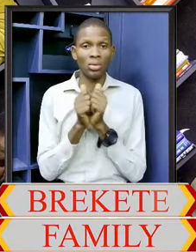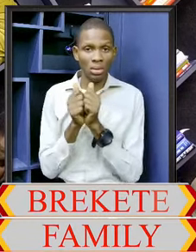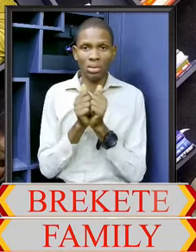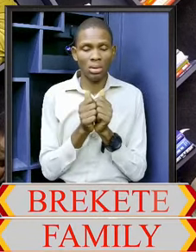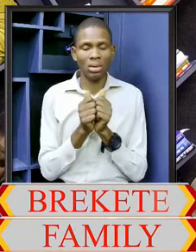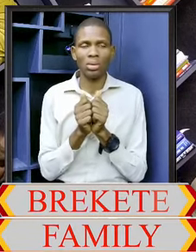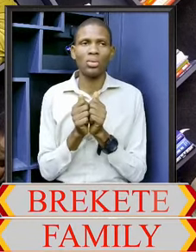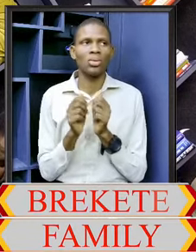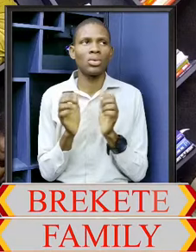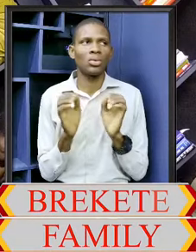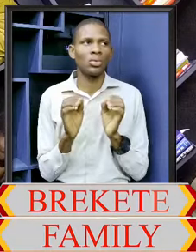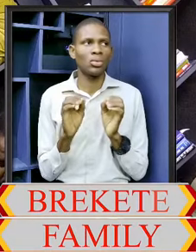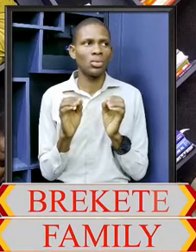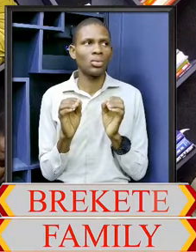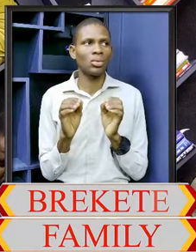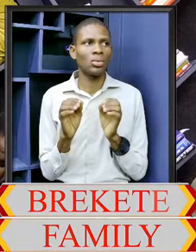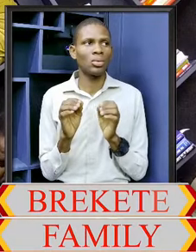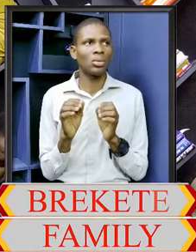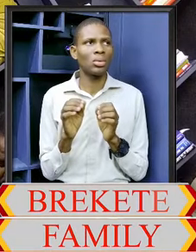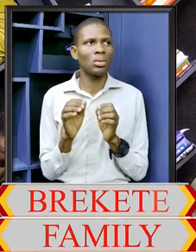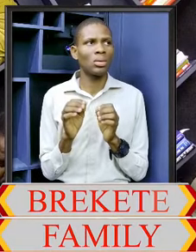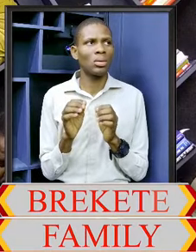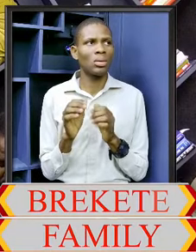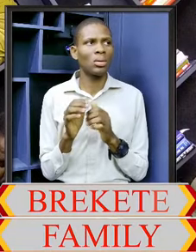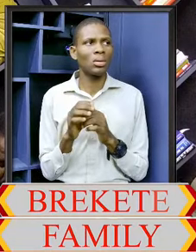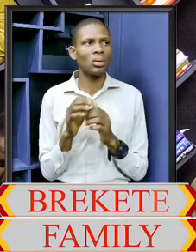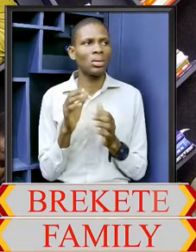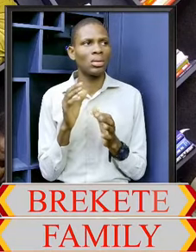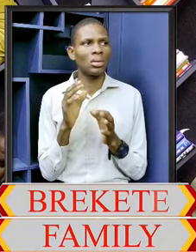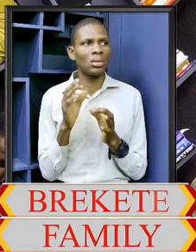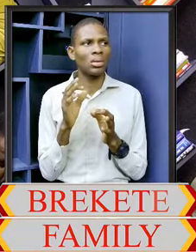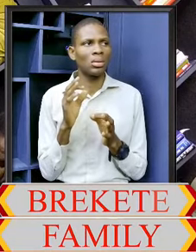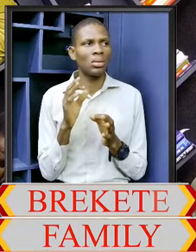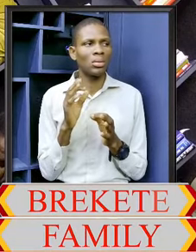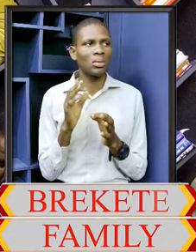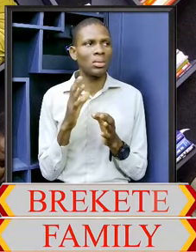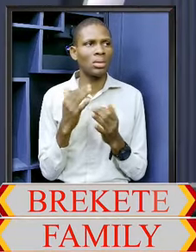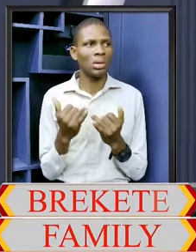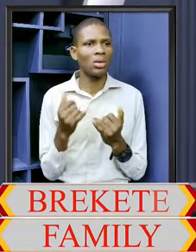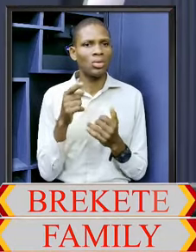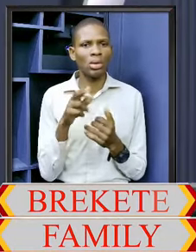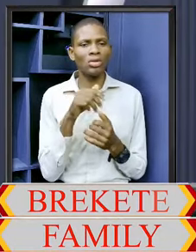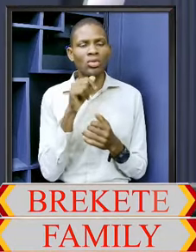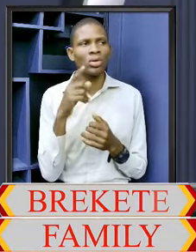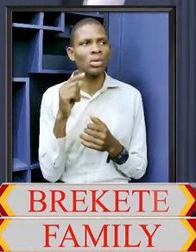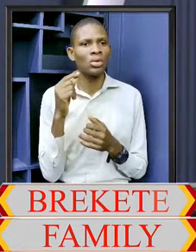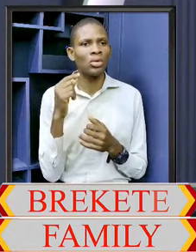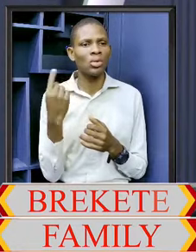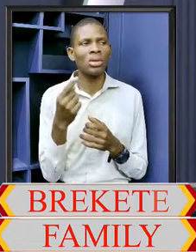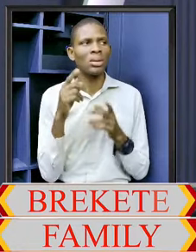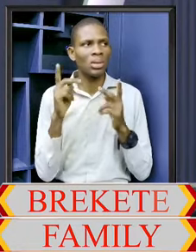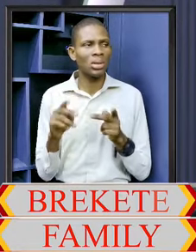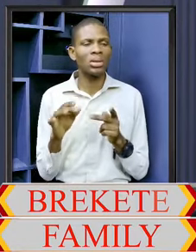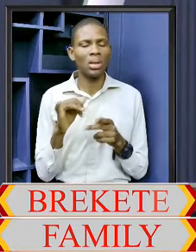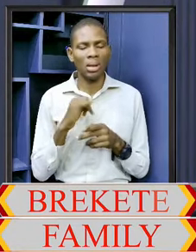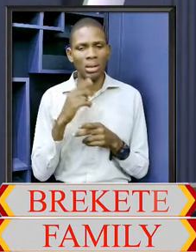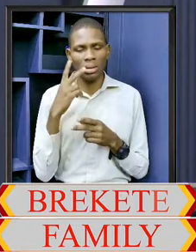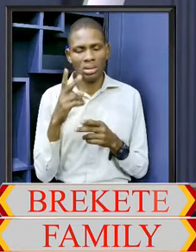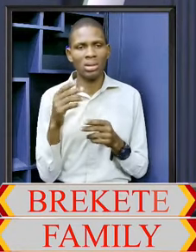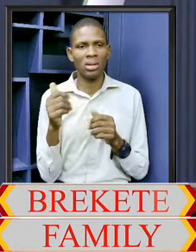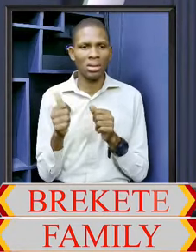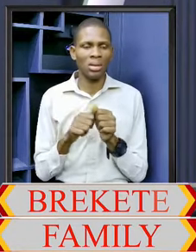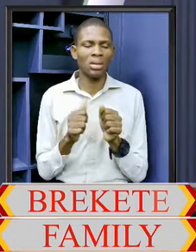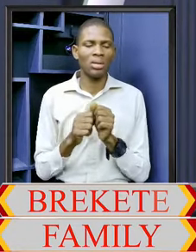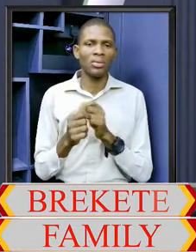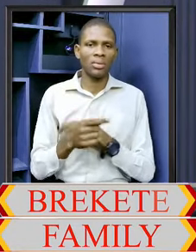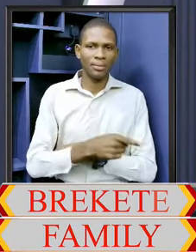No. If not there. If not there. Yes. So you are not the only person I see every day. Yes,